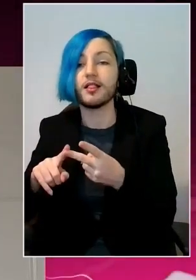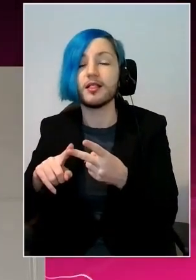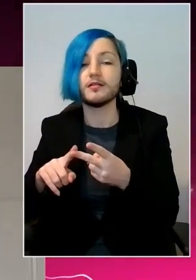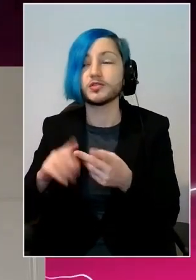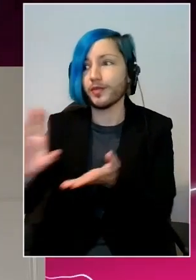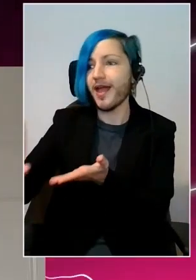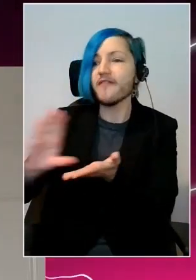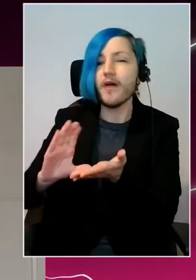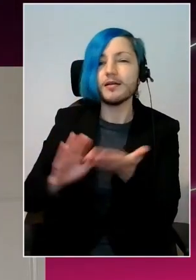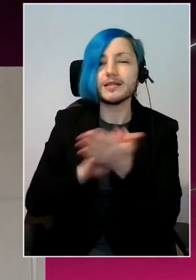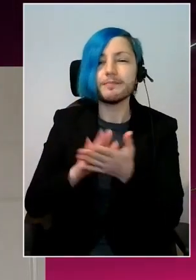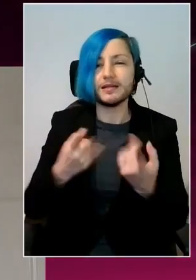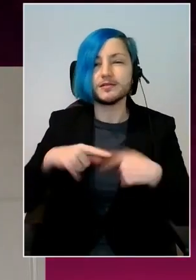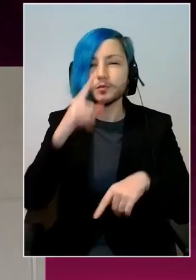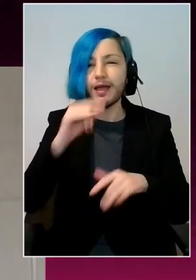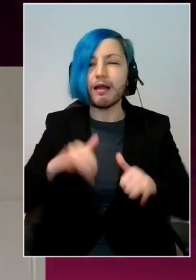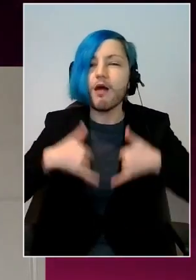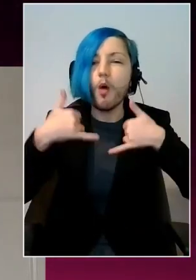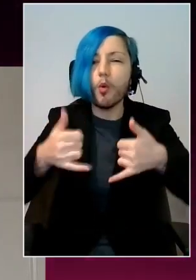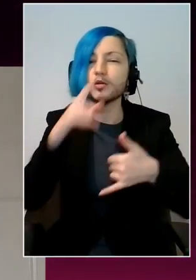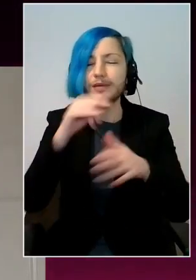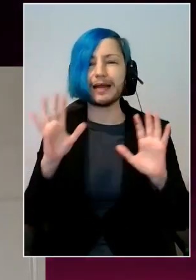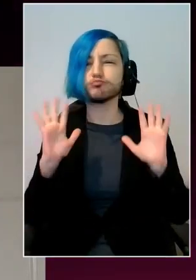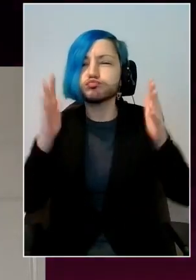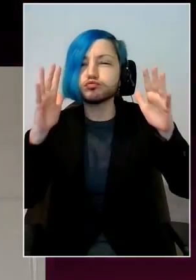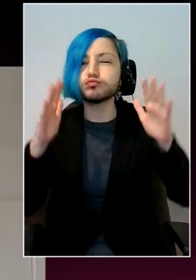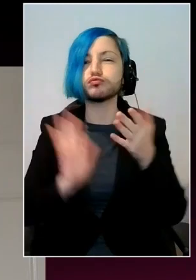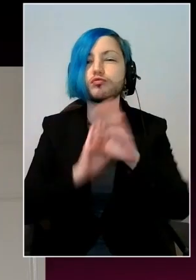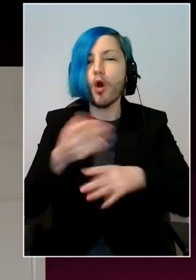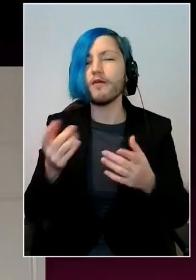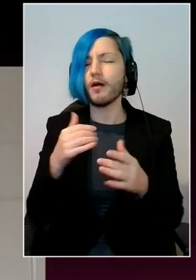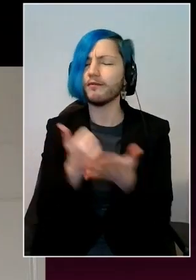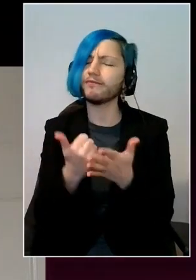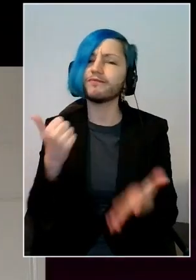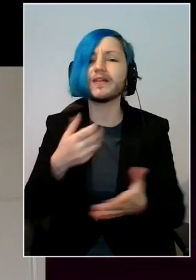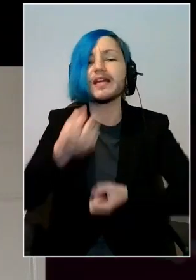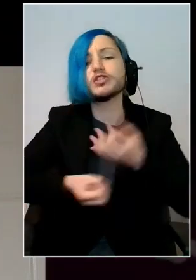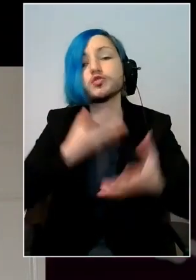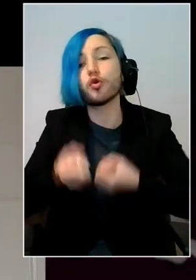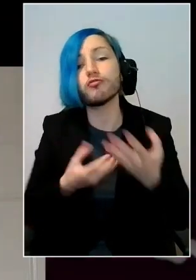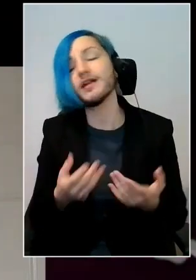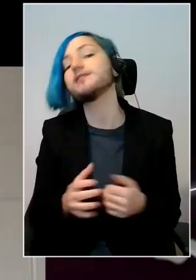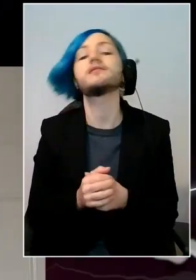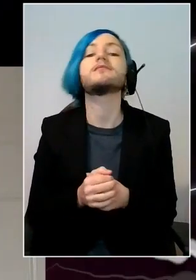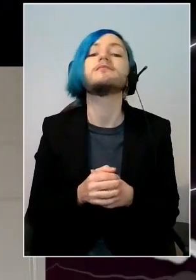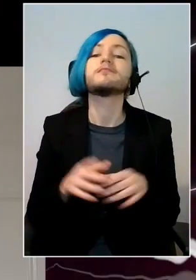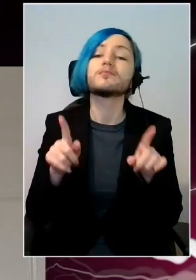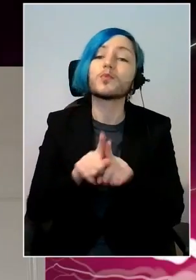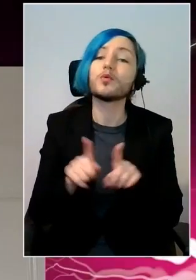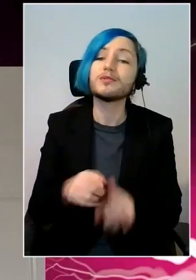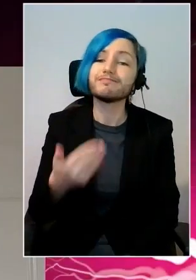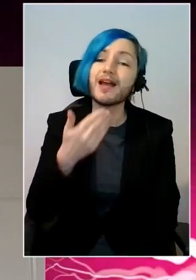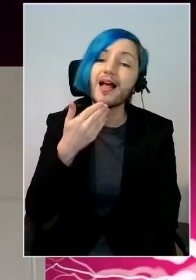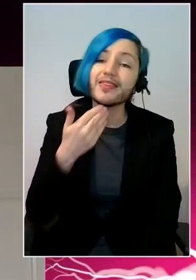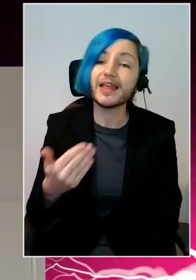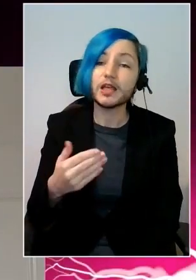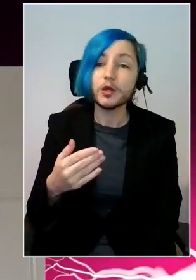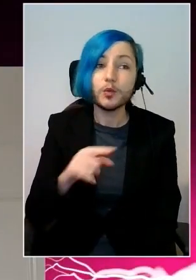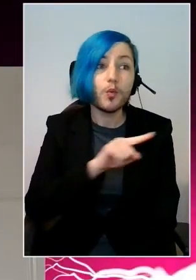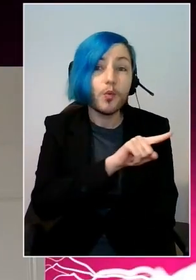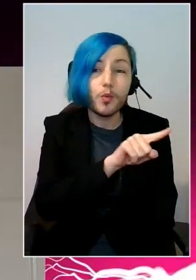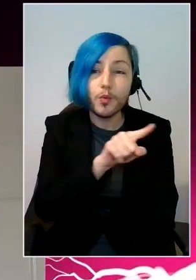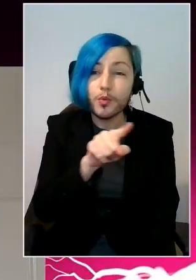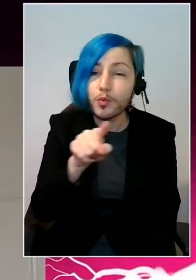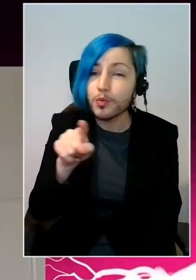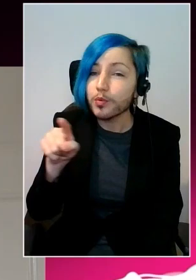can shout loudly about the amazing stories that we hear. And finally, thanks to every single one of you who's